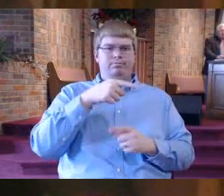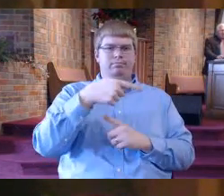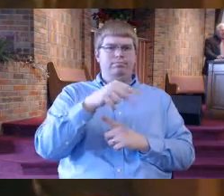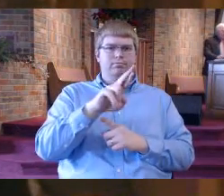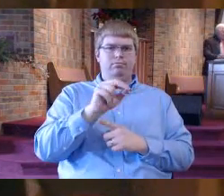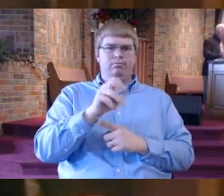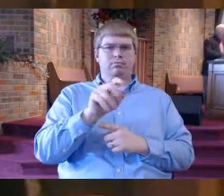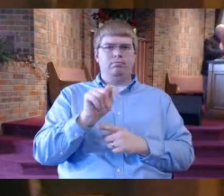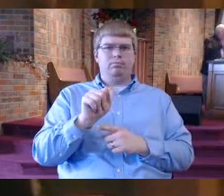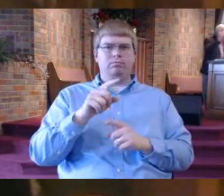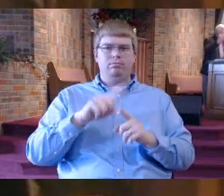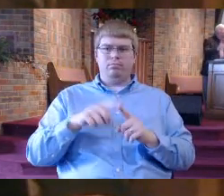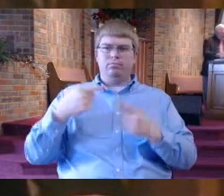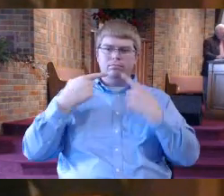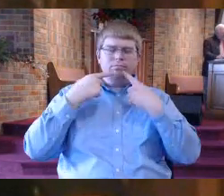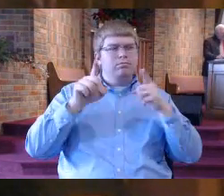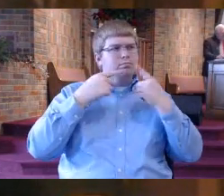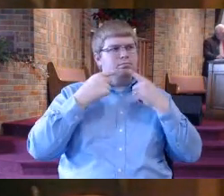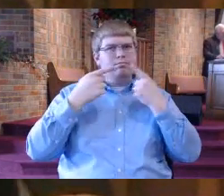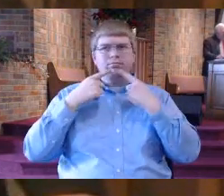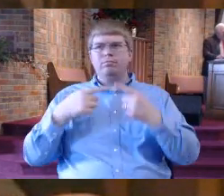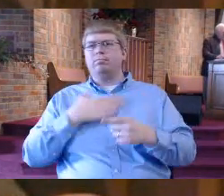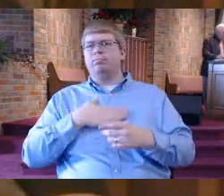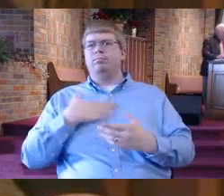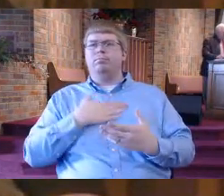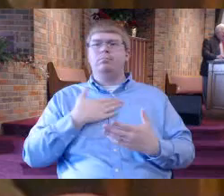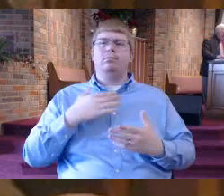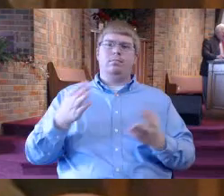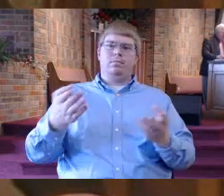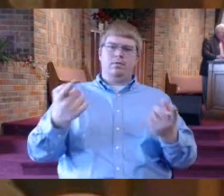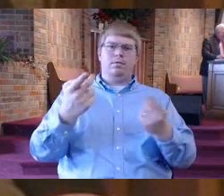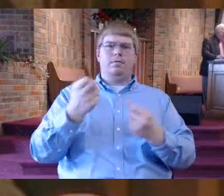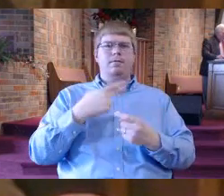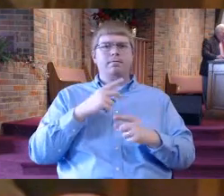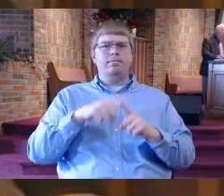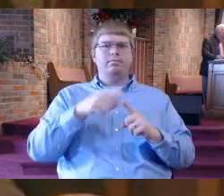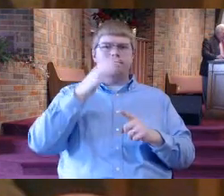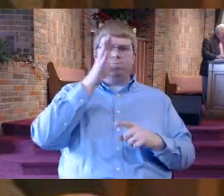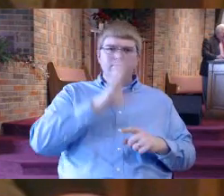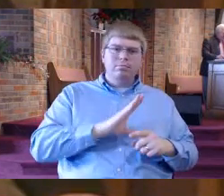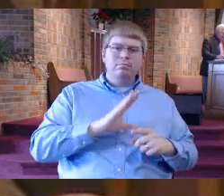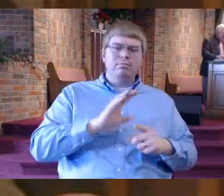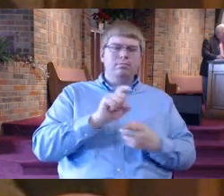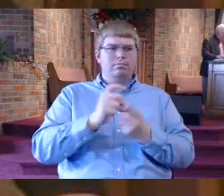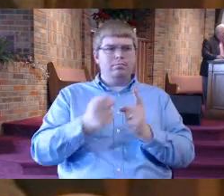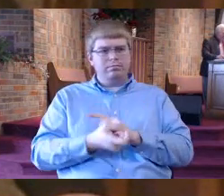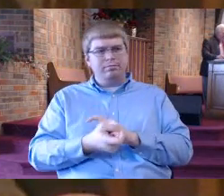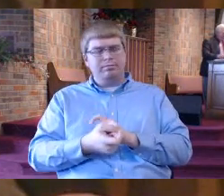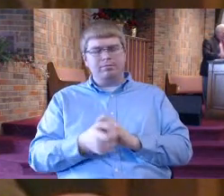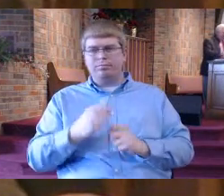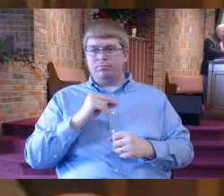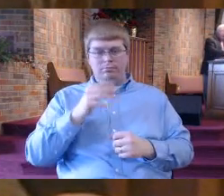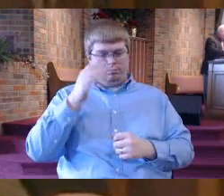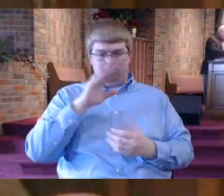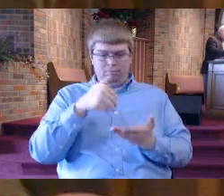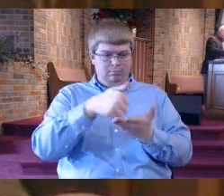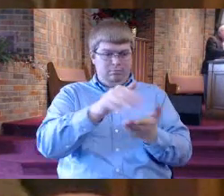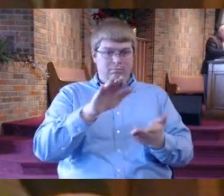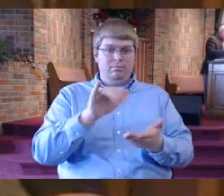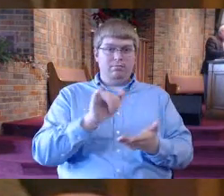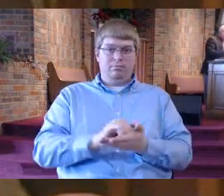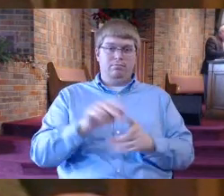sent the men to testify of God's will and God's ways. And all of these messages were carried.